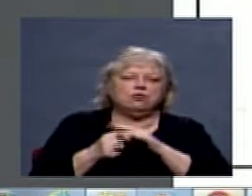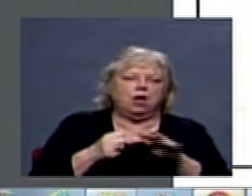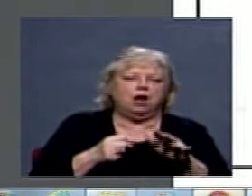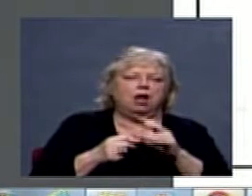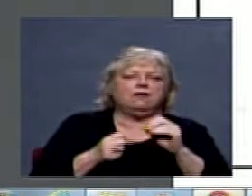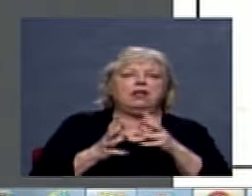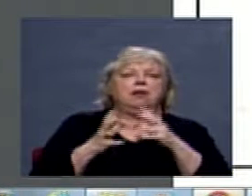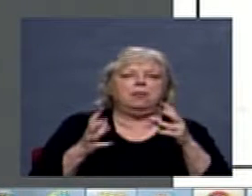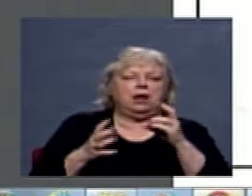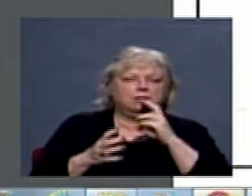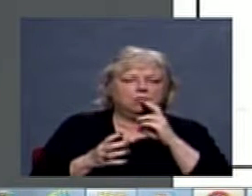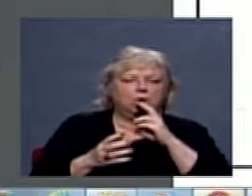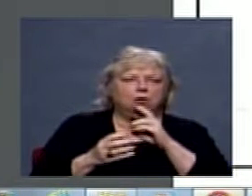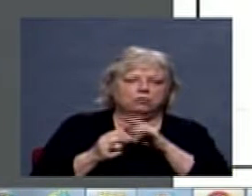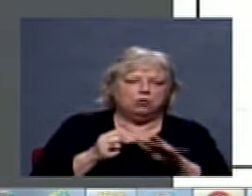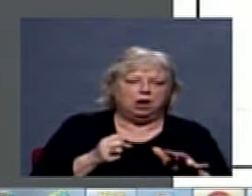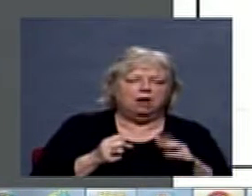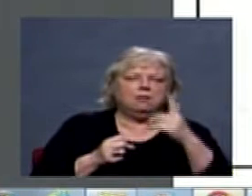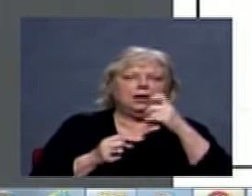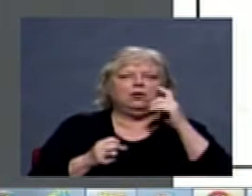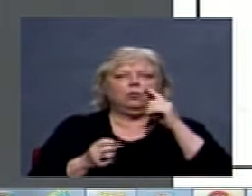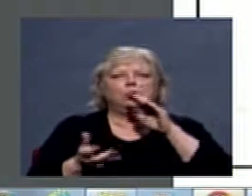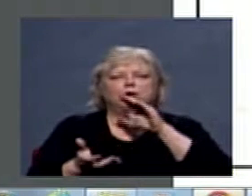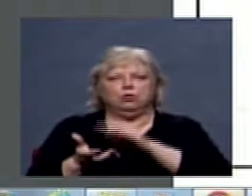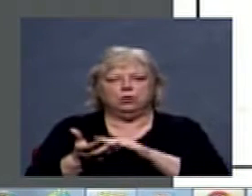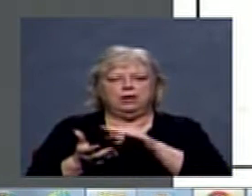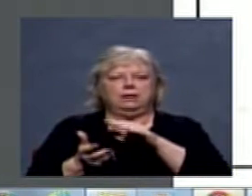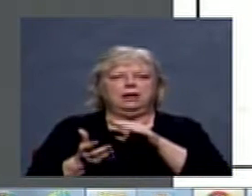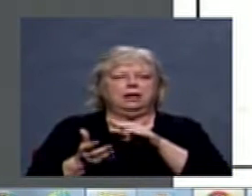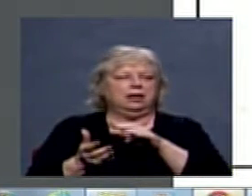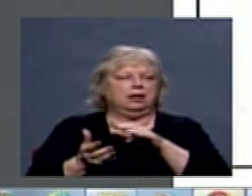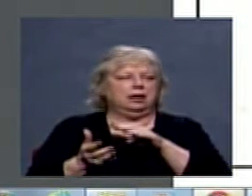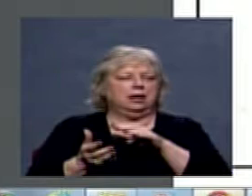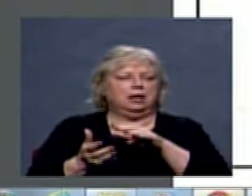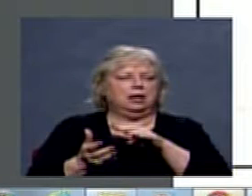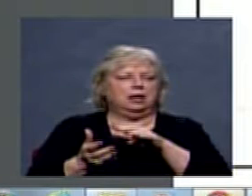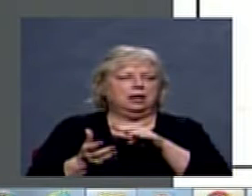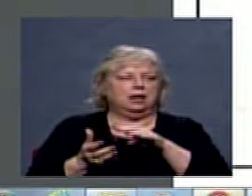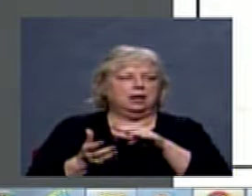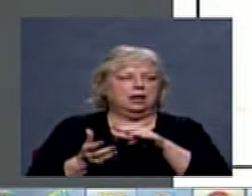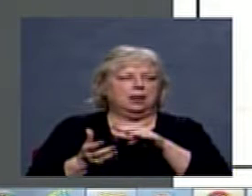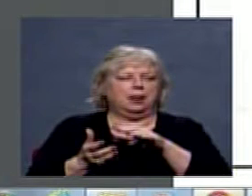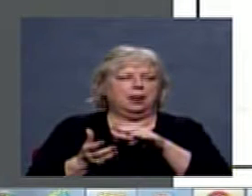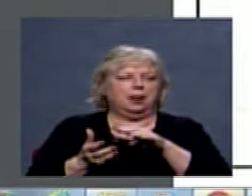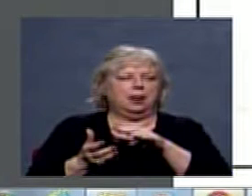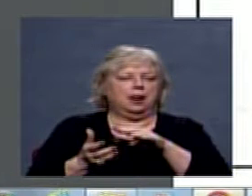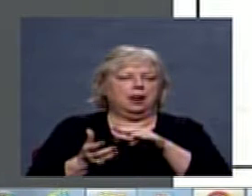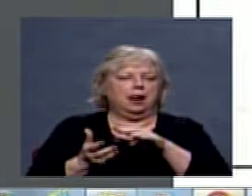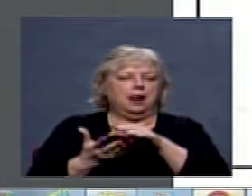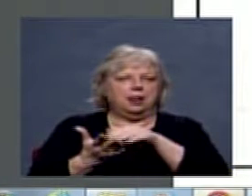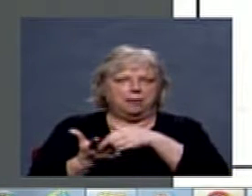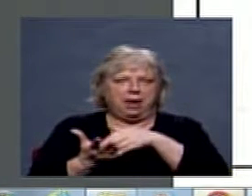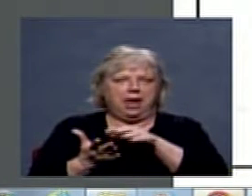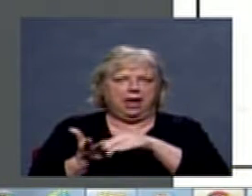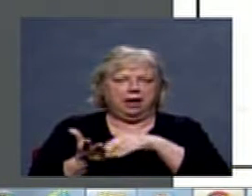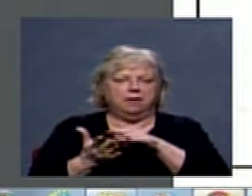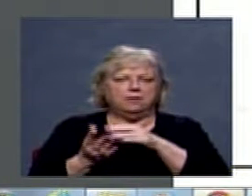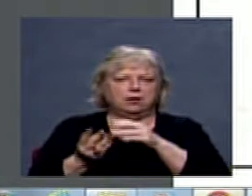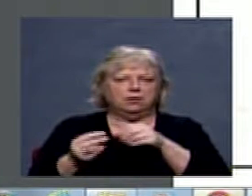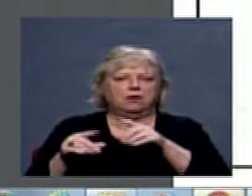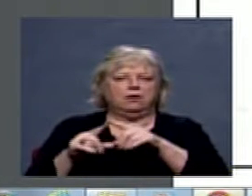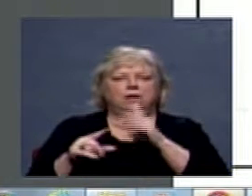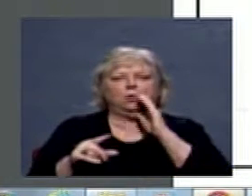of runoff because we're decreasing the paved and other pervious surfaces or impervious surfaces, and there'll be